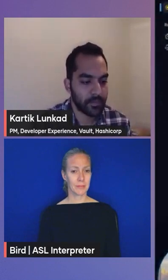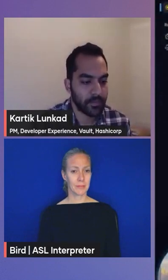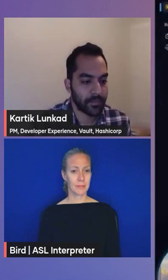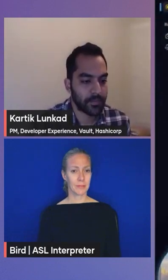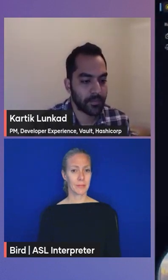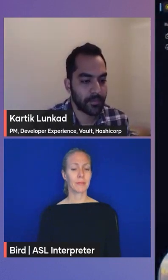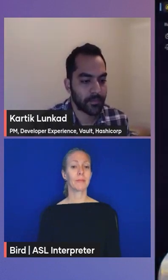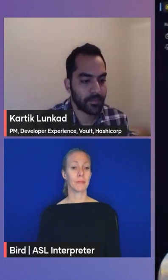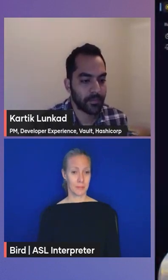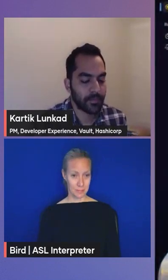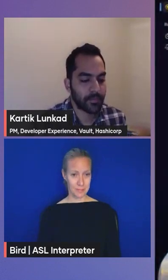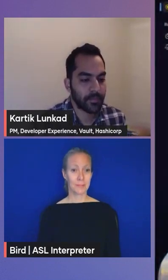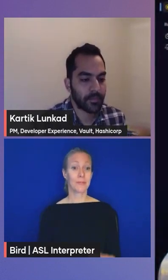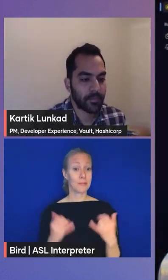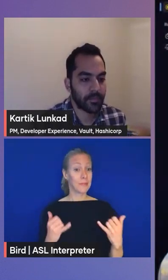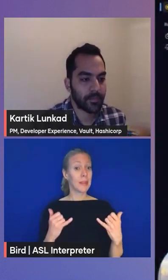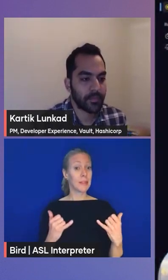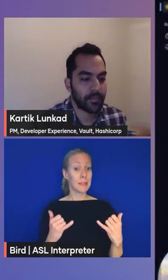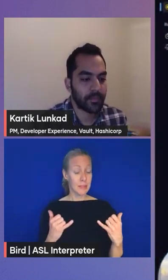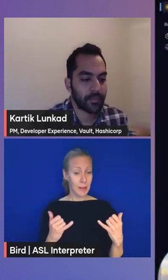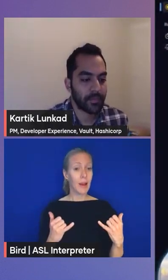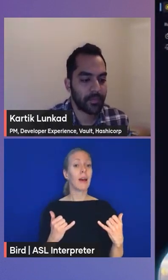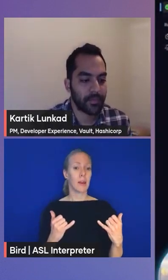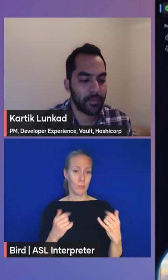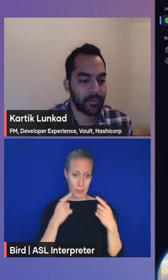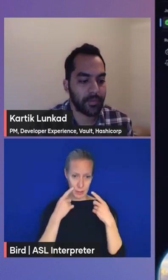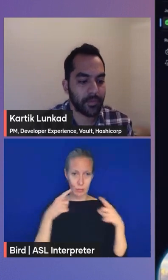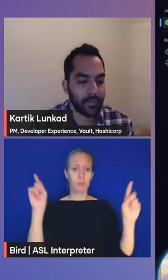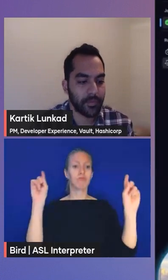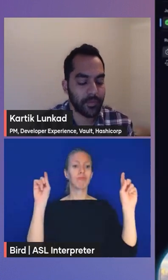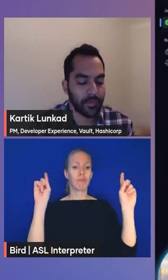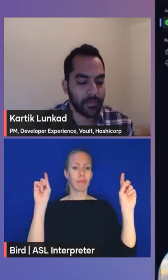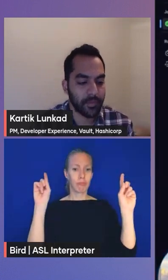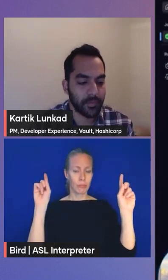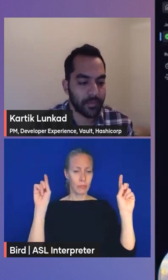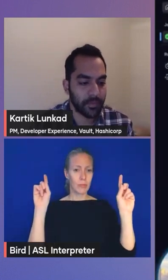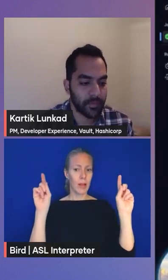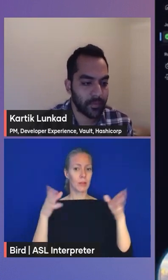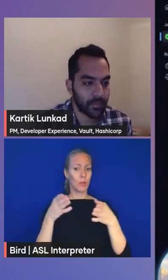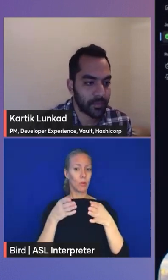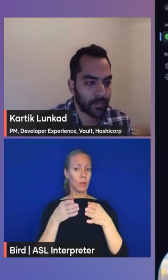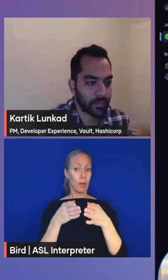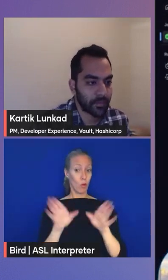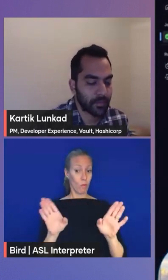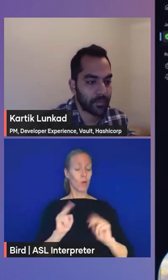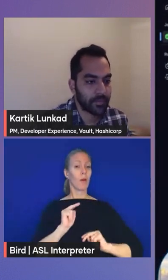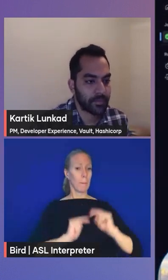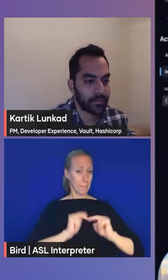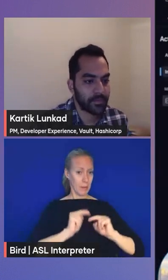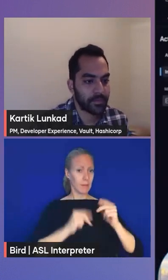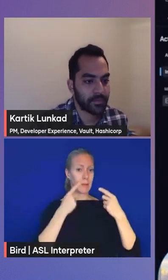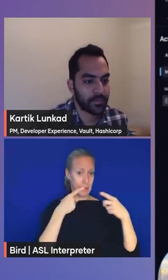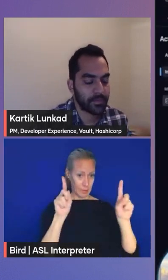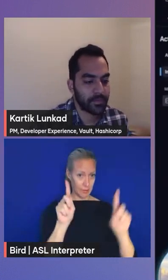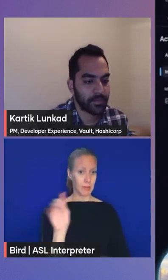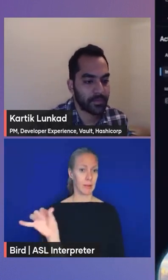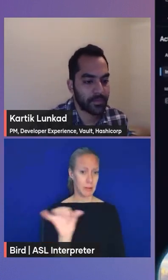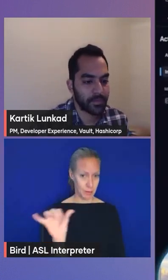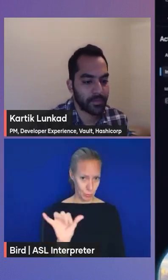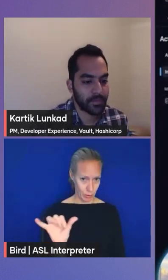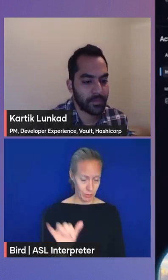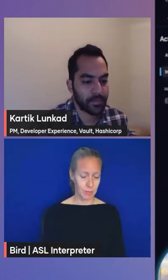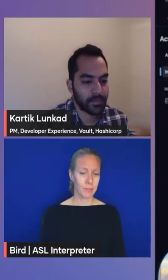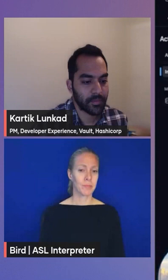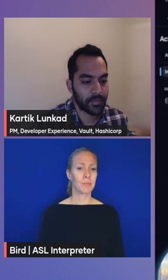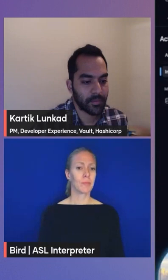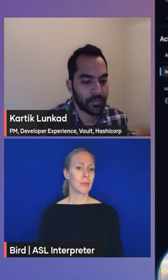And this time it went ahead and succeeded, and the overall build as well succeeded. So this is